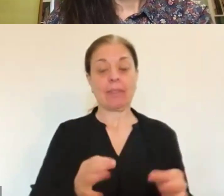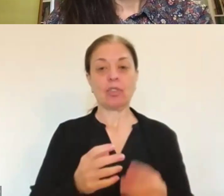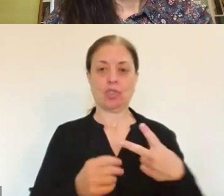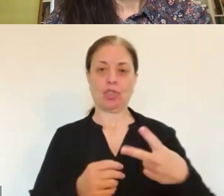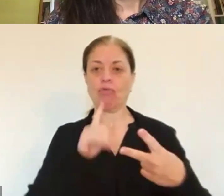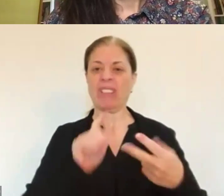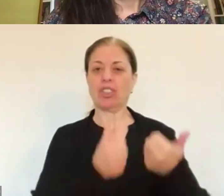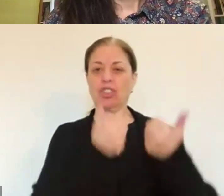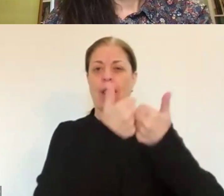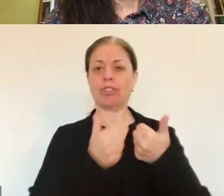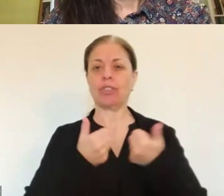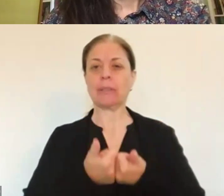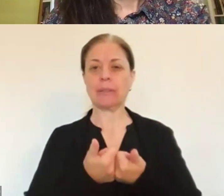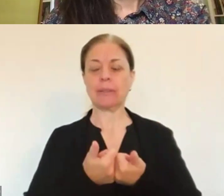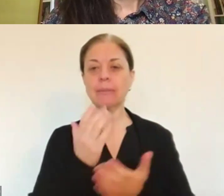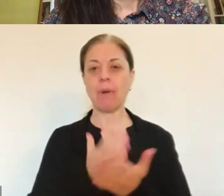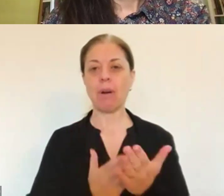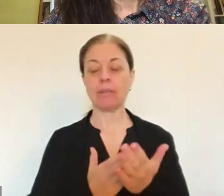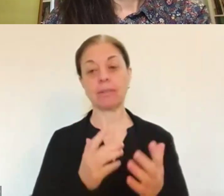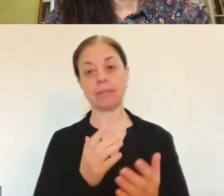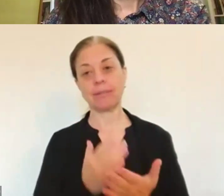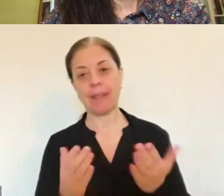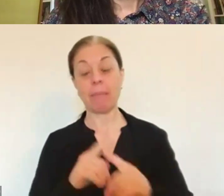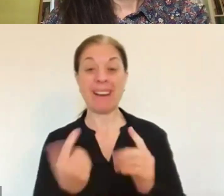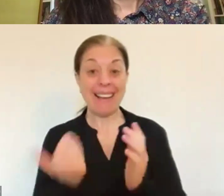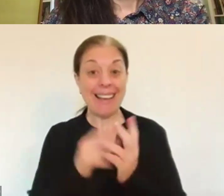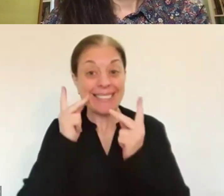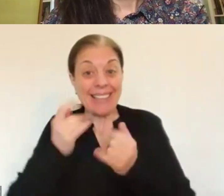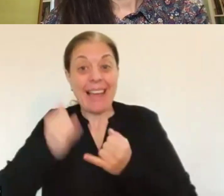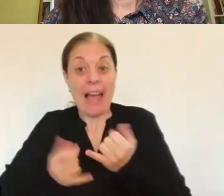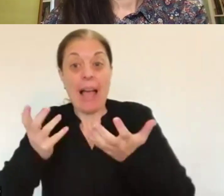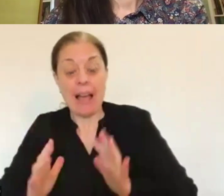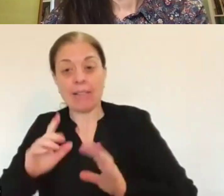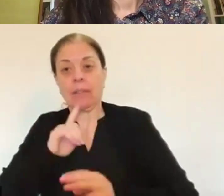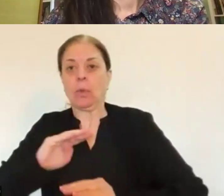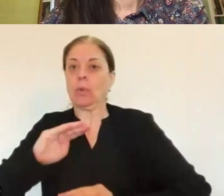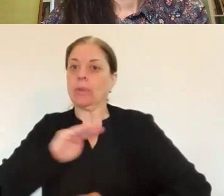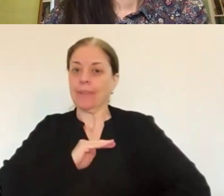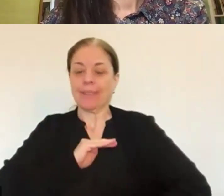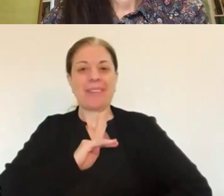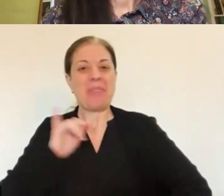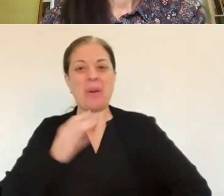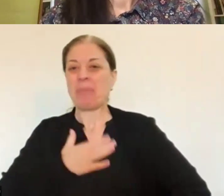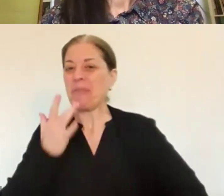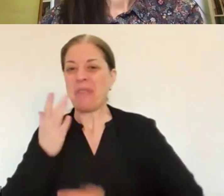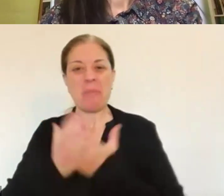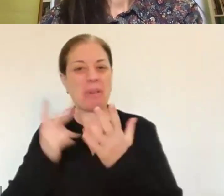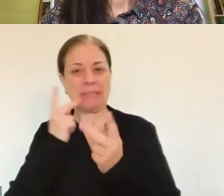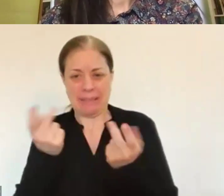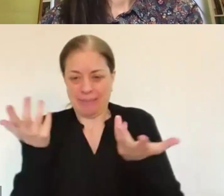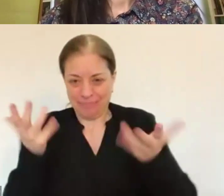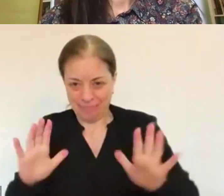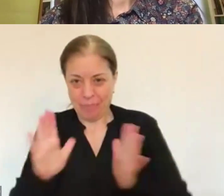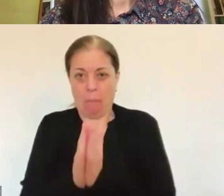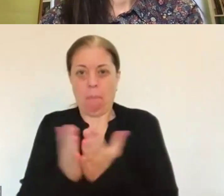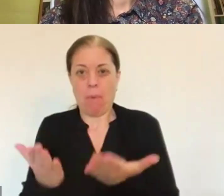like challenging parts of the thing. But again, like seeing it at the end, it was so satisfying. That was my favorite part, just seeing the whole compiled book together.